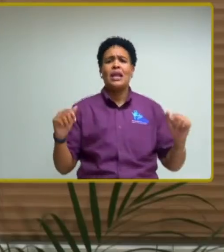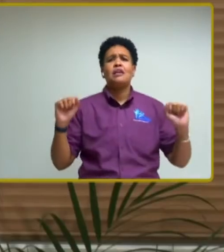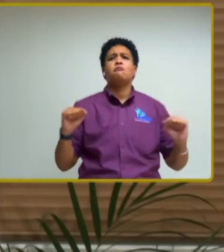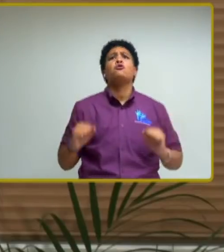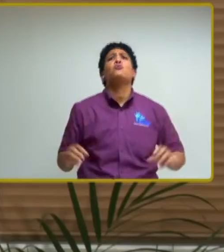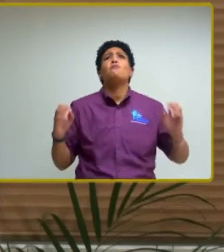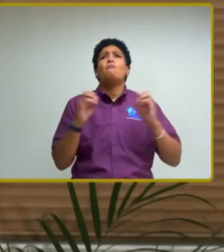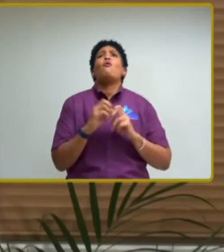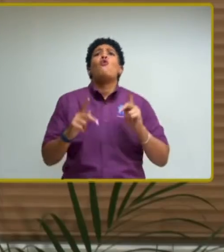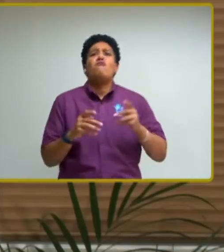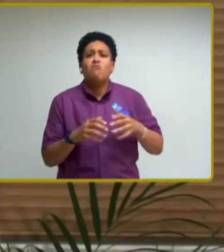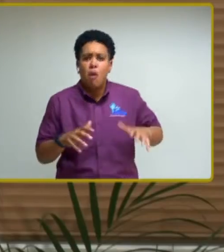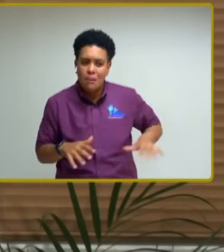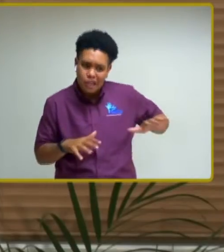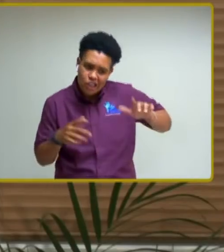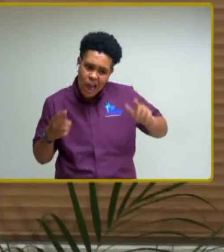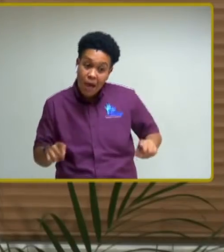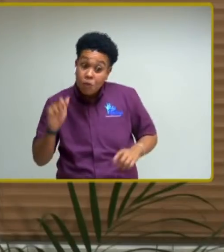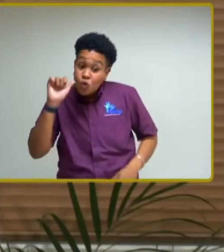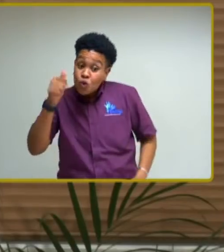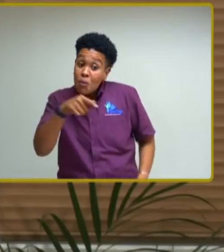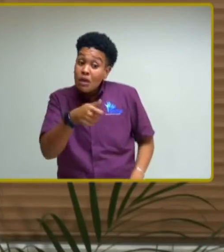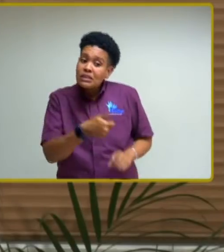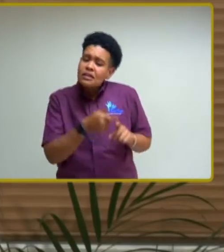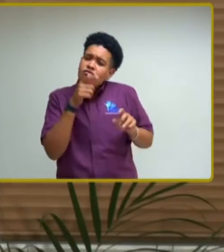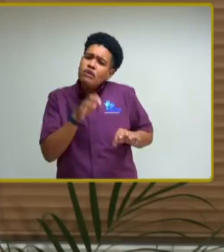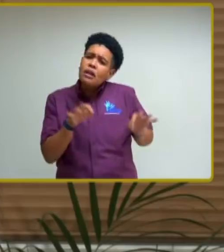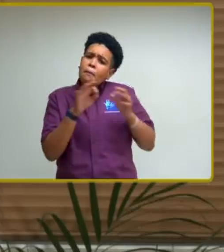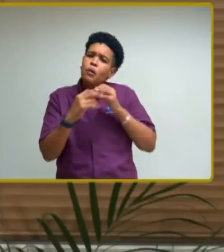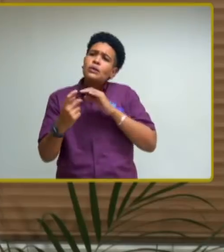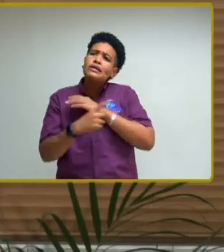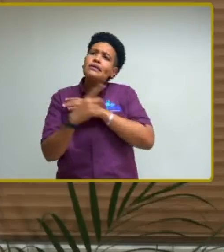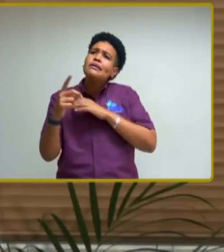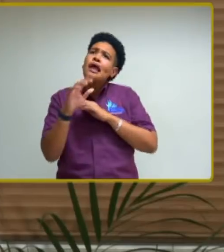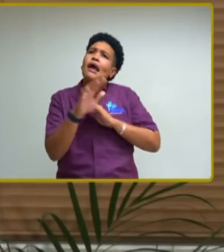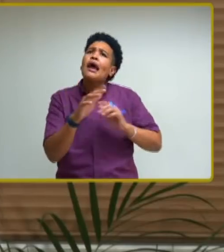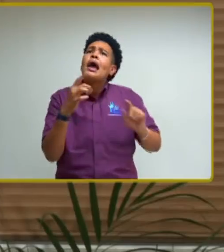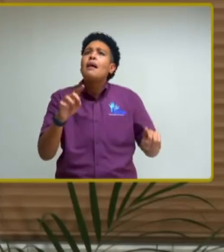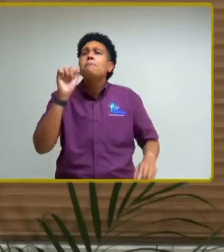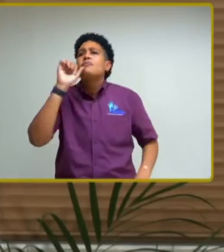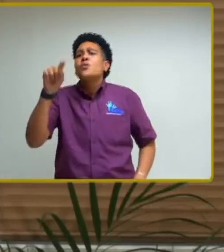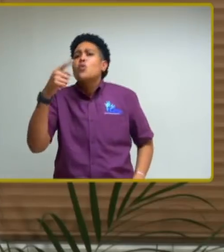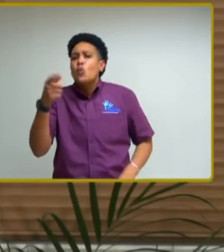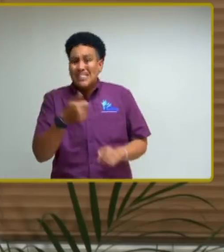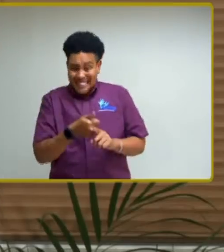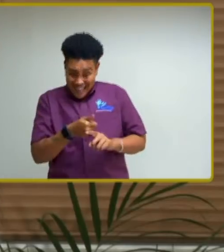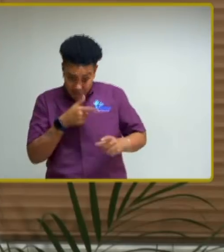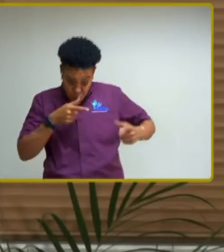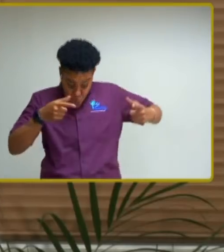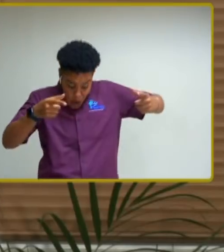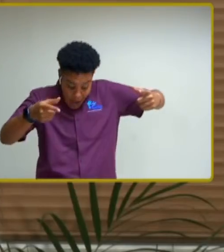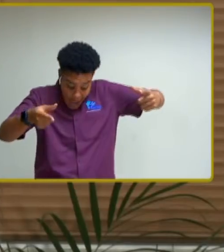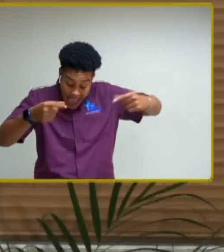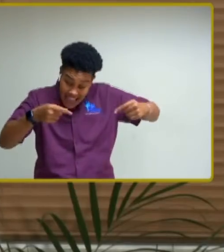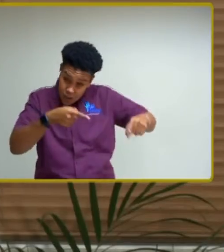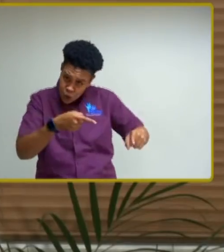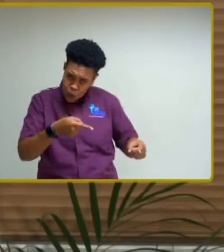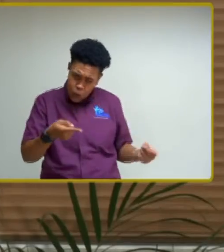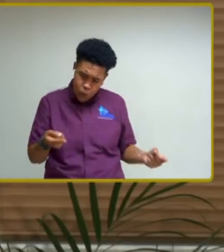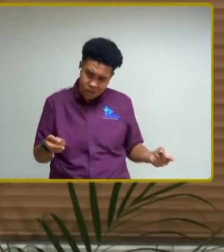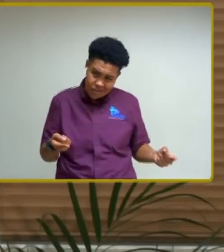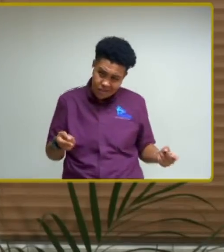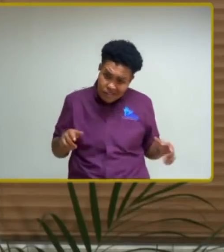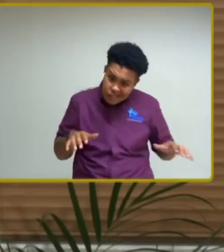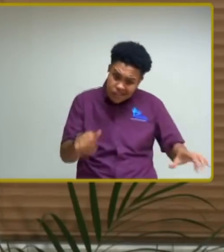the population. So tomorrow is an important day, not just to execute